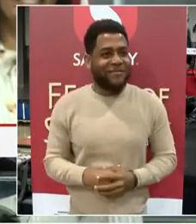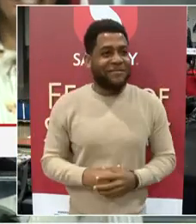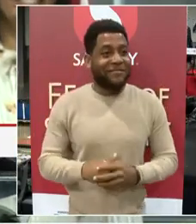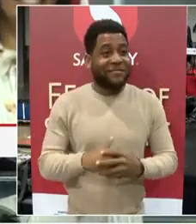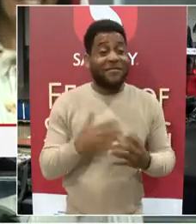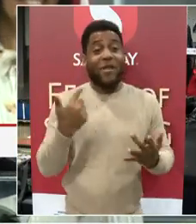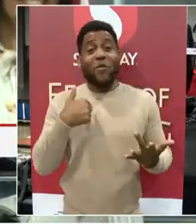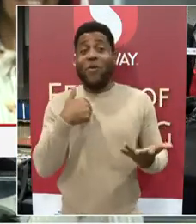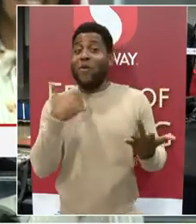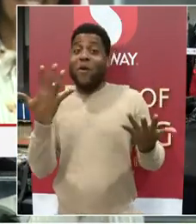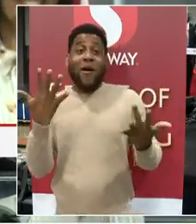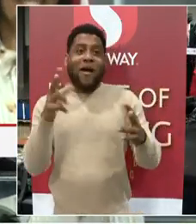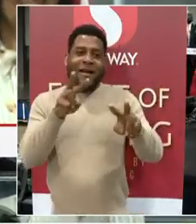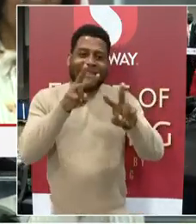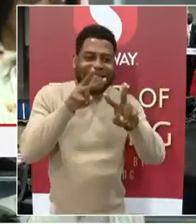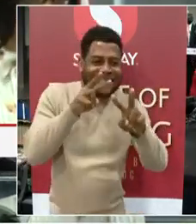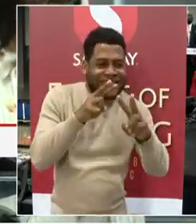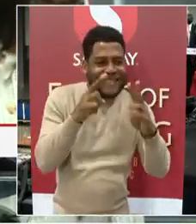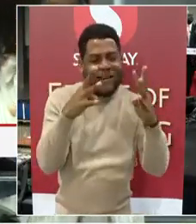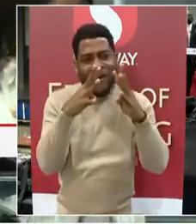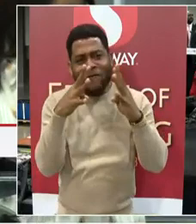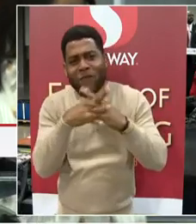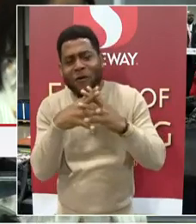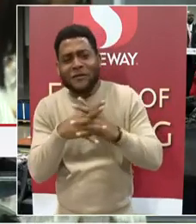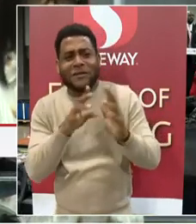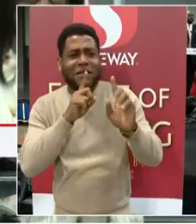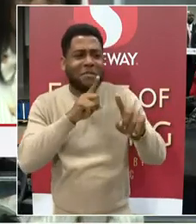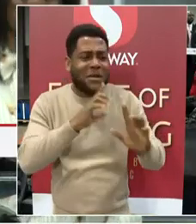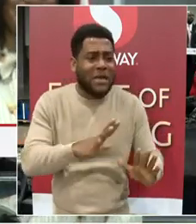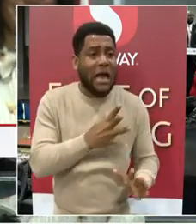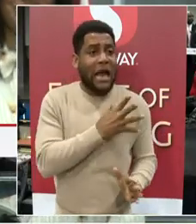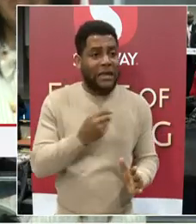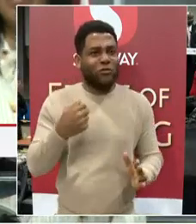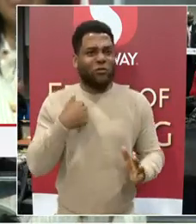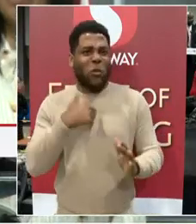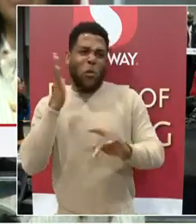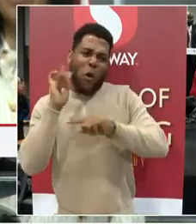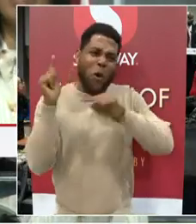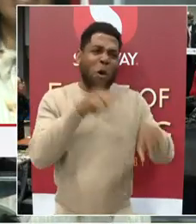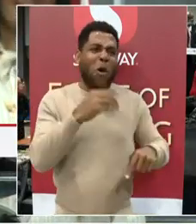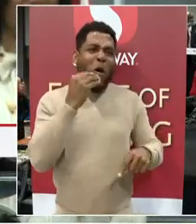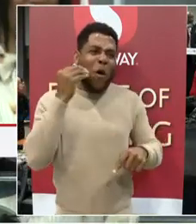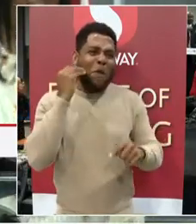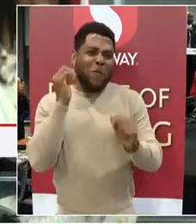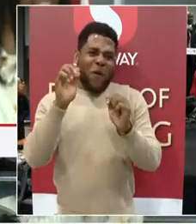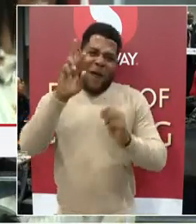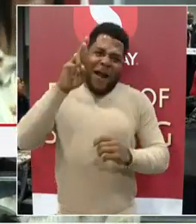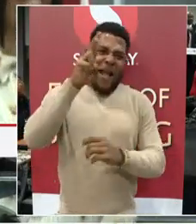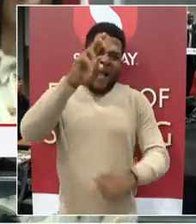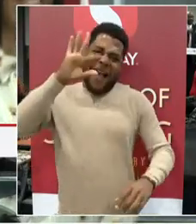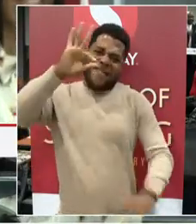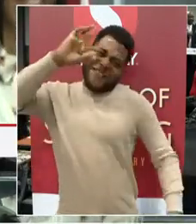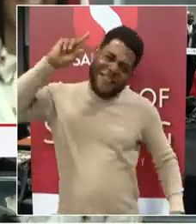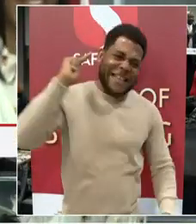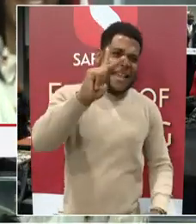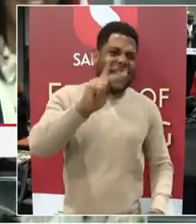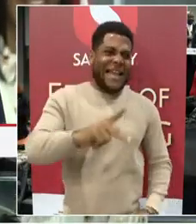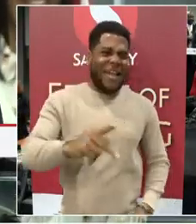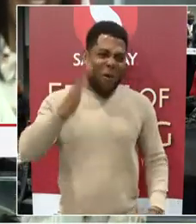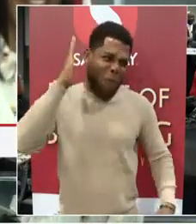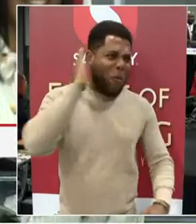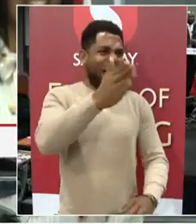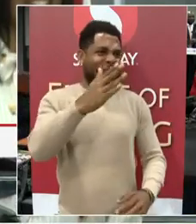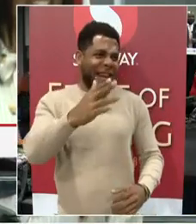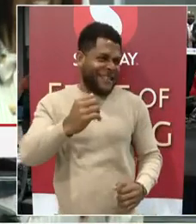opportunity to bring them home to RFK. So we have a lot of opportunities to